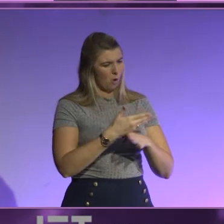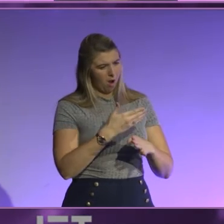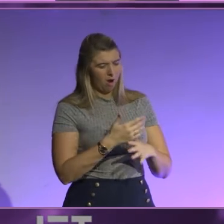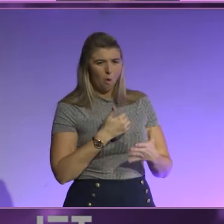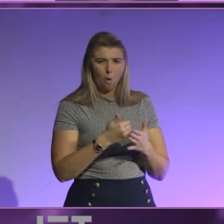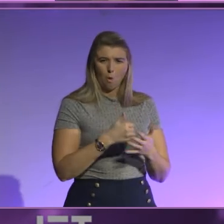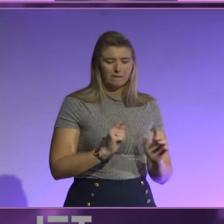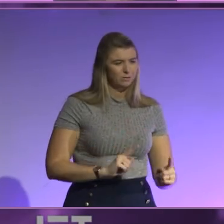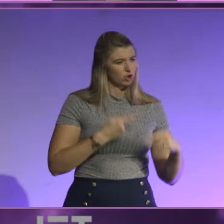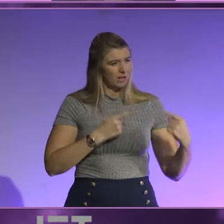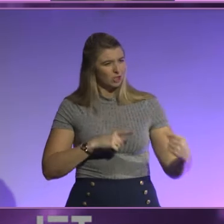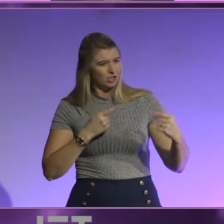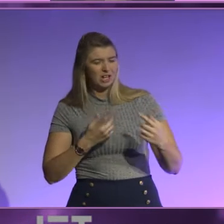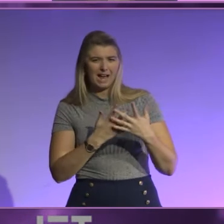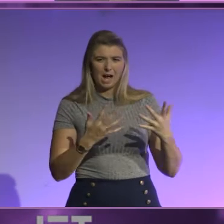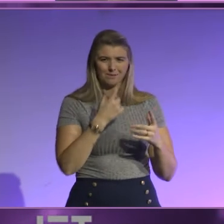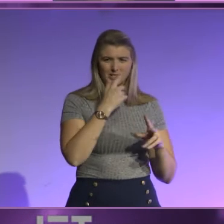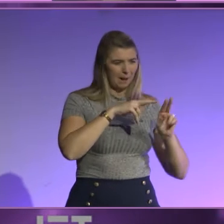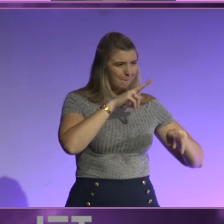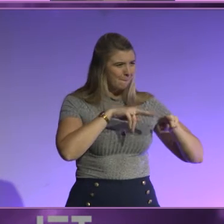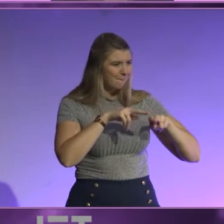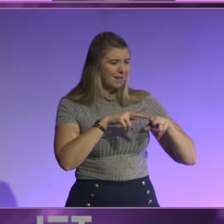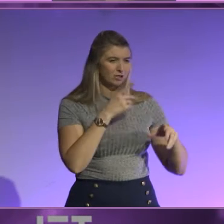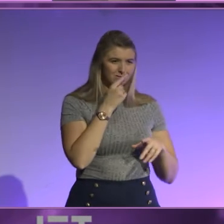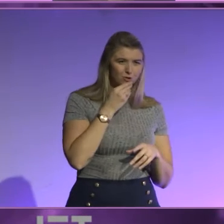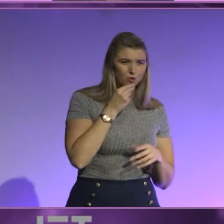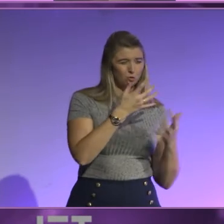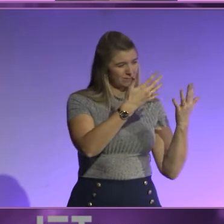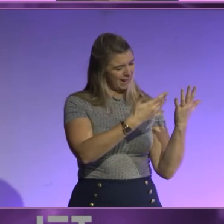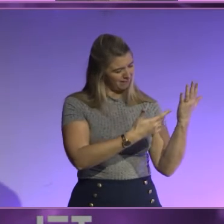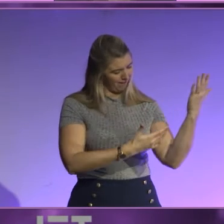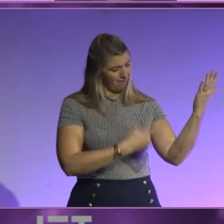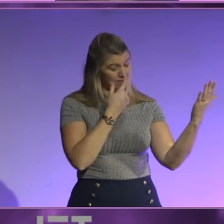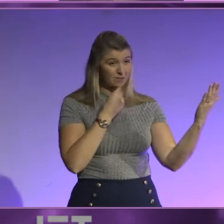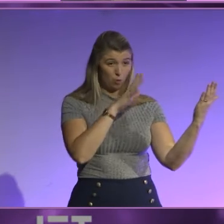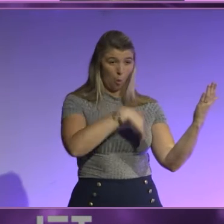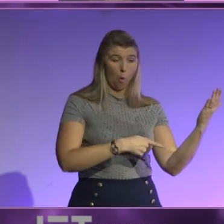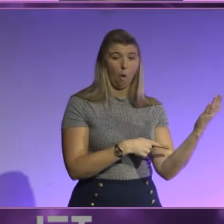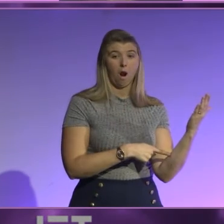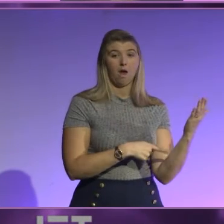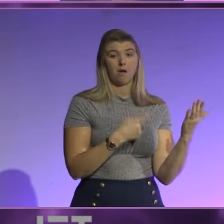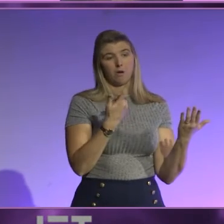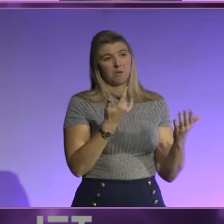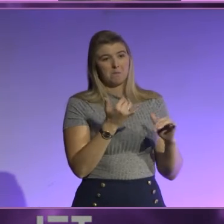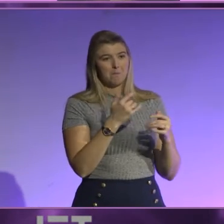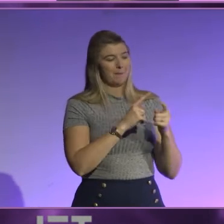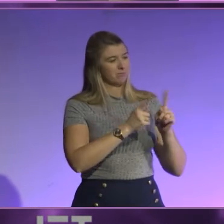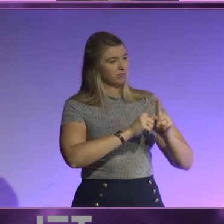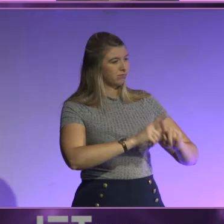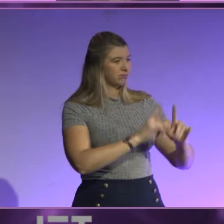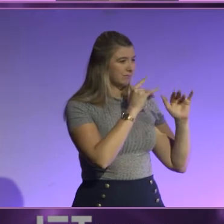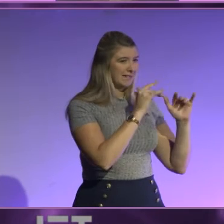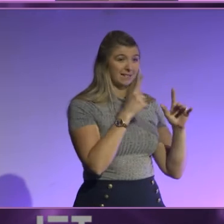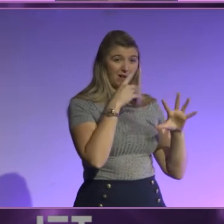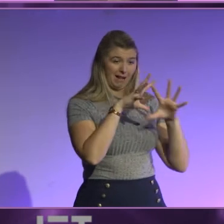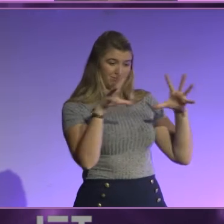as to how much can you measure? Can you actually use all the data that you get? Can you drag together data from all sorts of different tests?